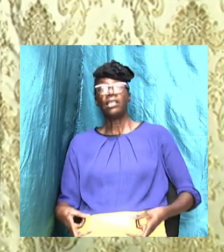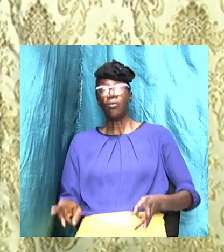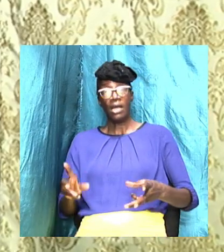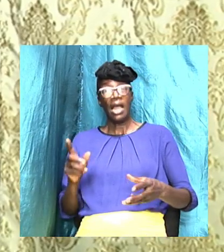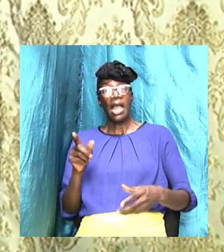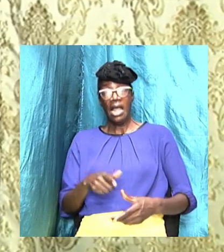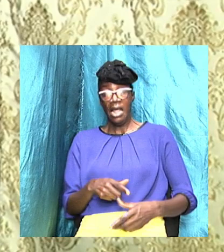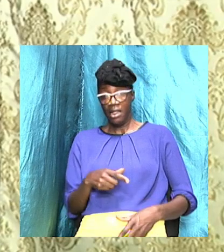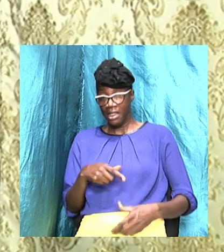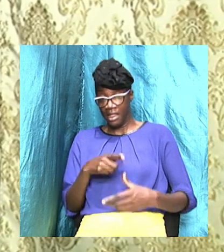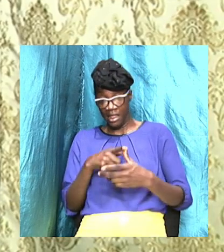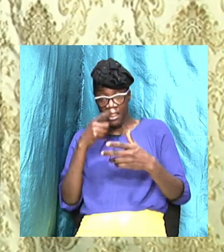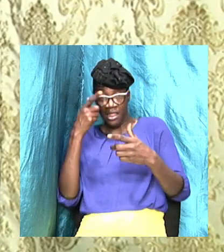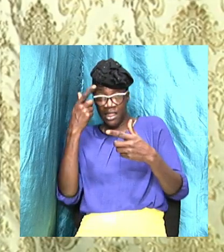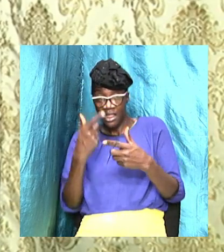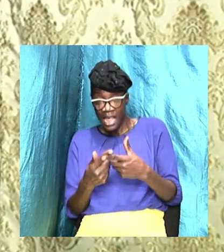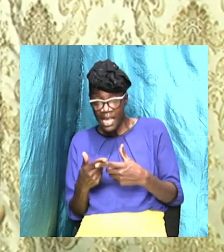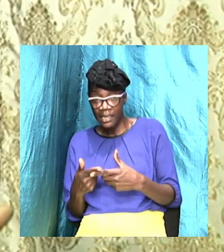then